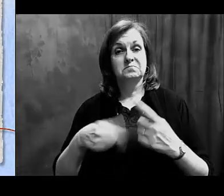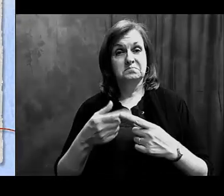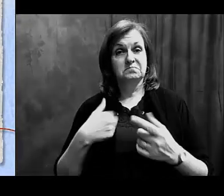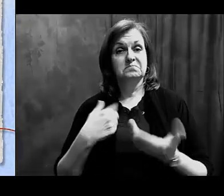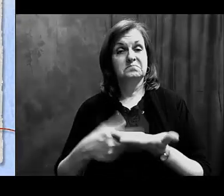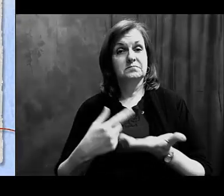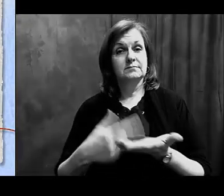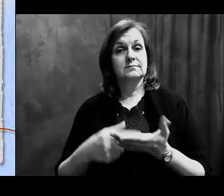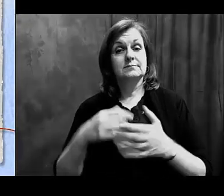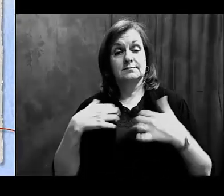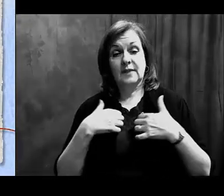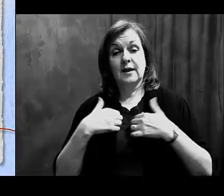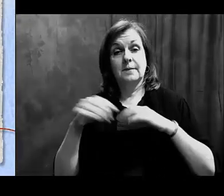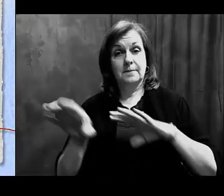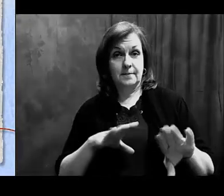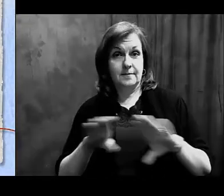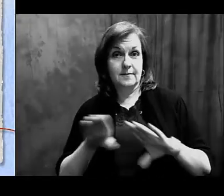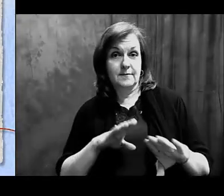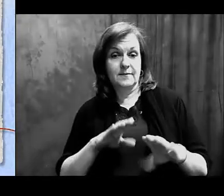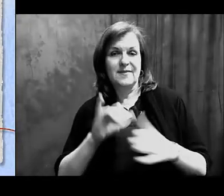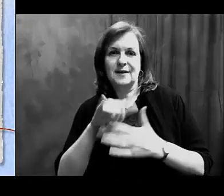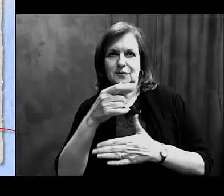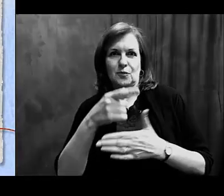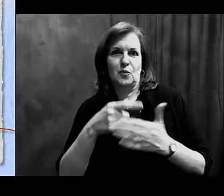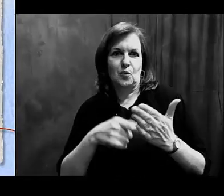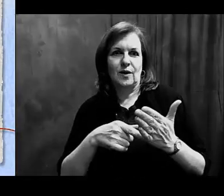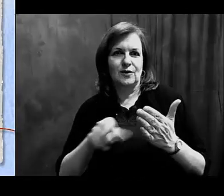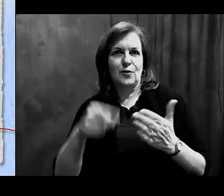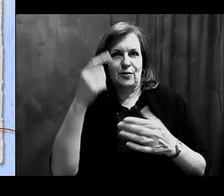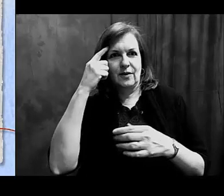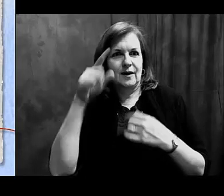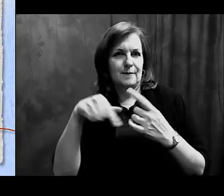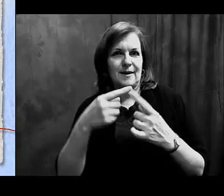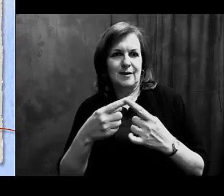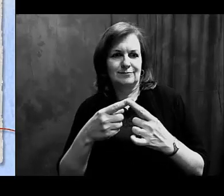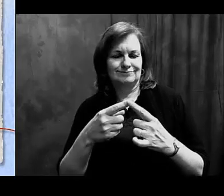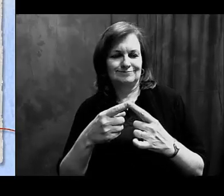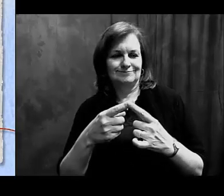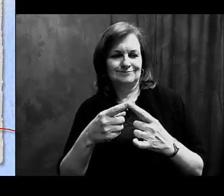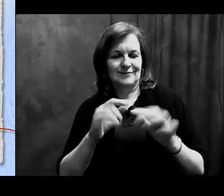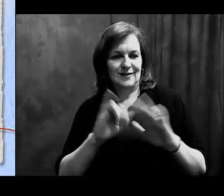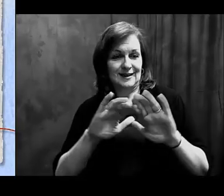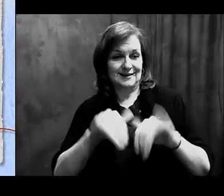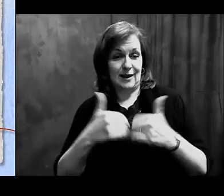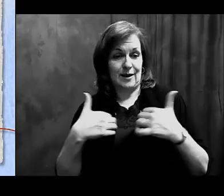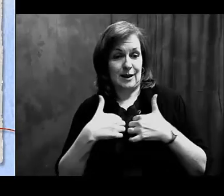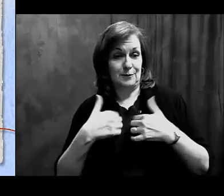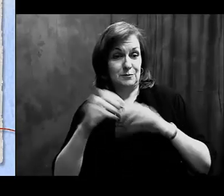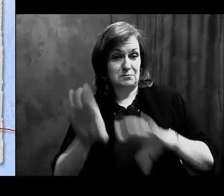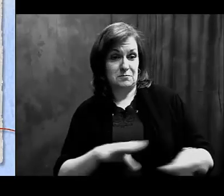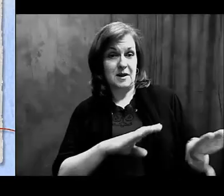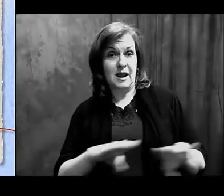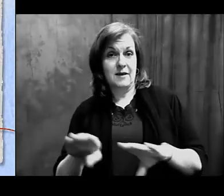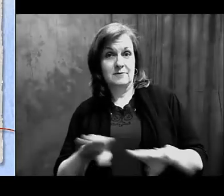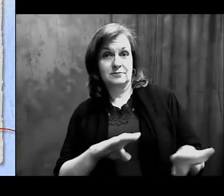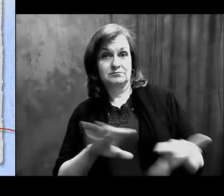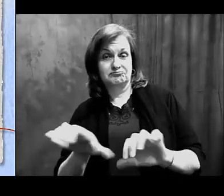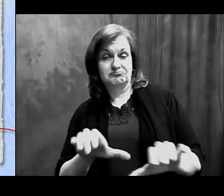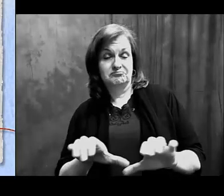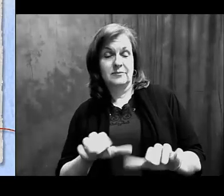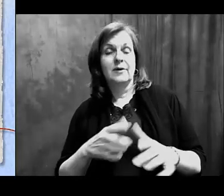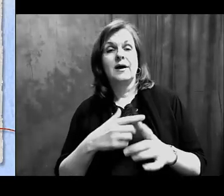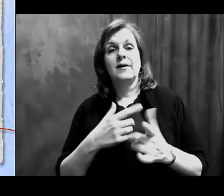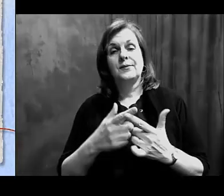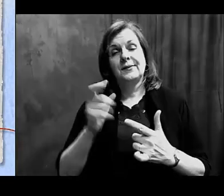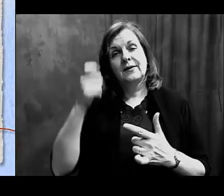When we discuss animal behavior, it really is what probably comes to mind for you. It's the behavior of animals, right?